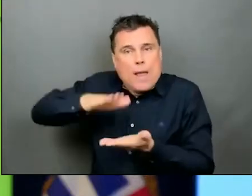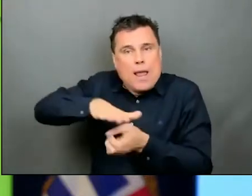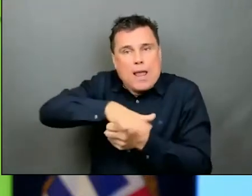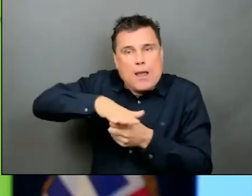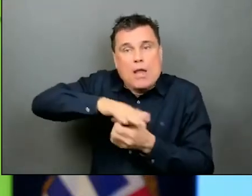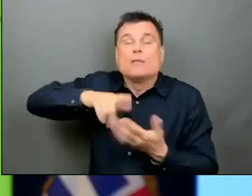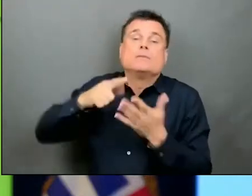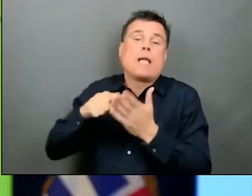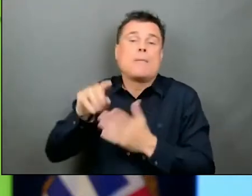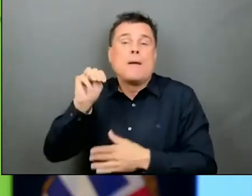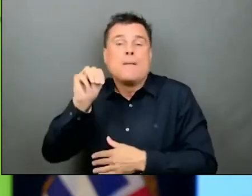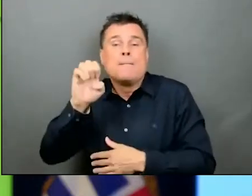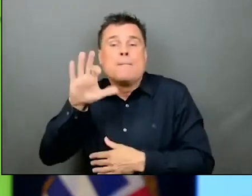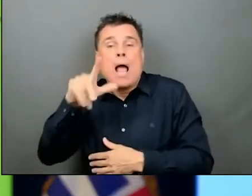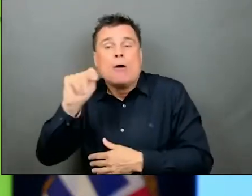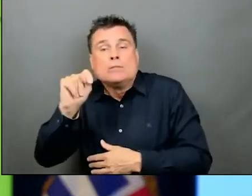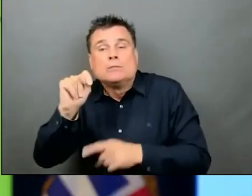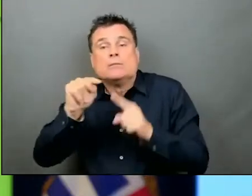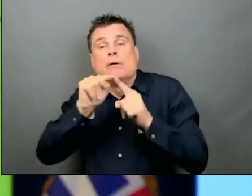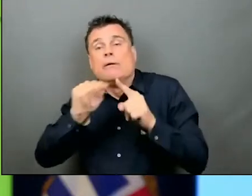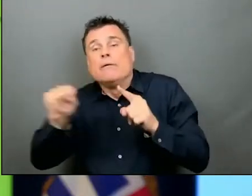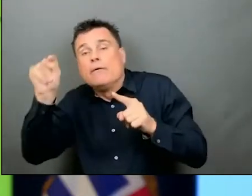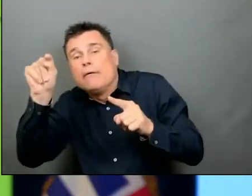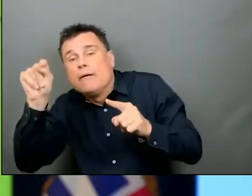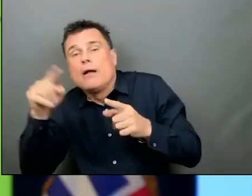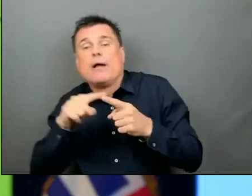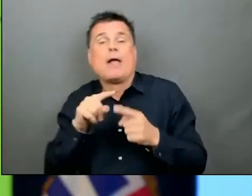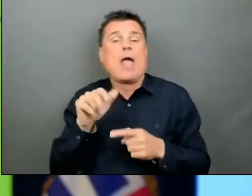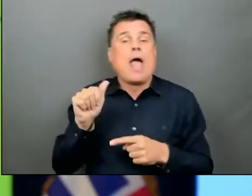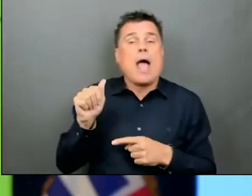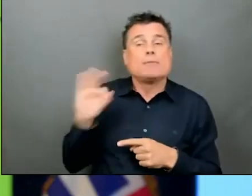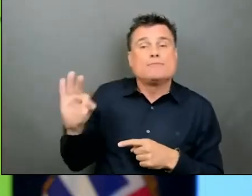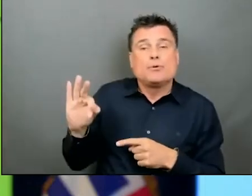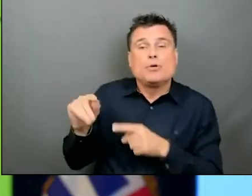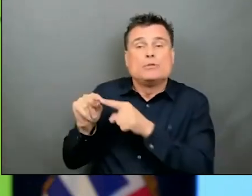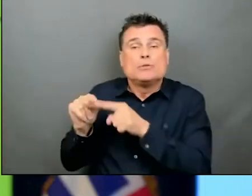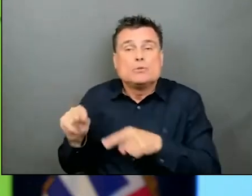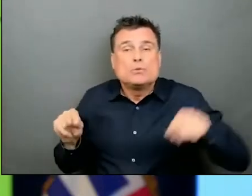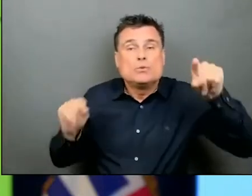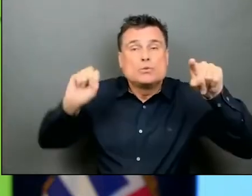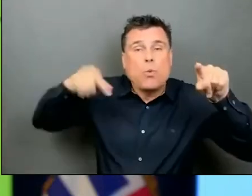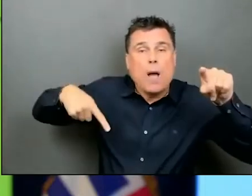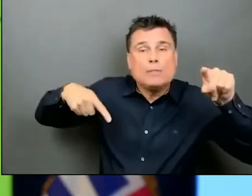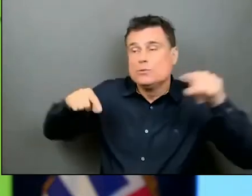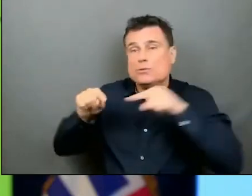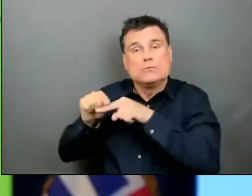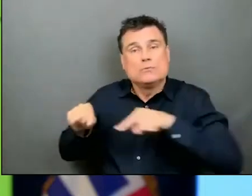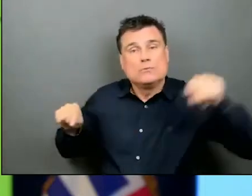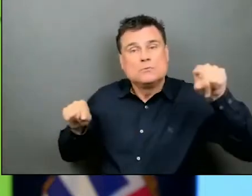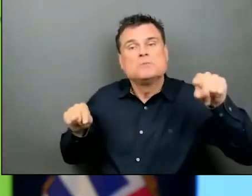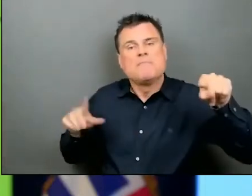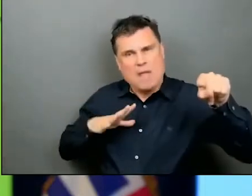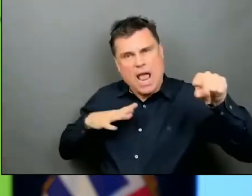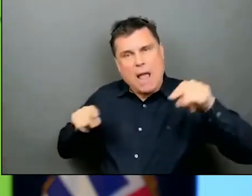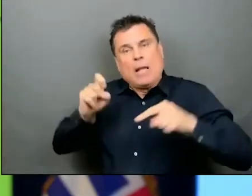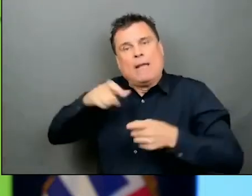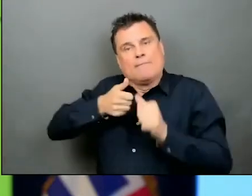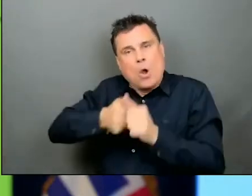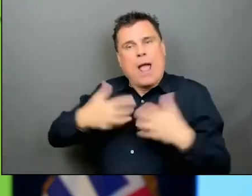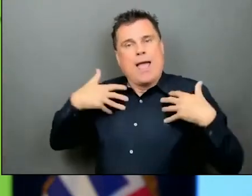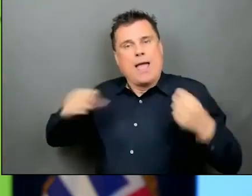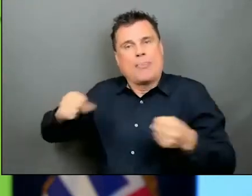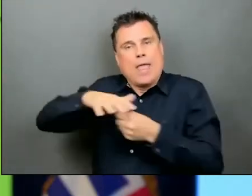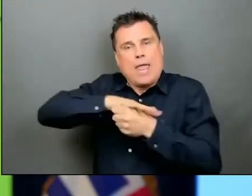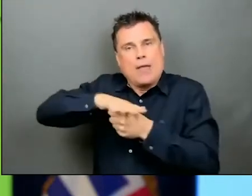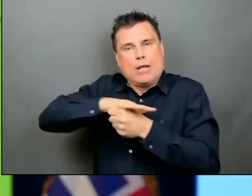or Abbotsford to Squamish, for example, that doesn't mean that these trips should be happening. Our message on travel has